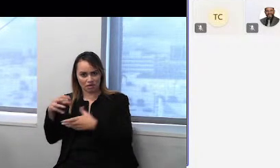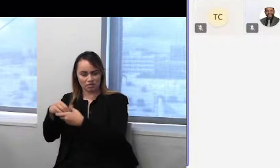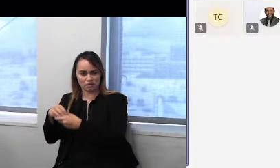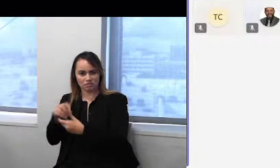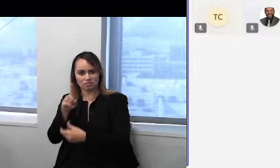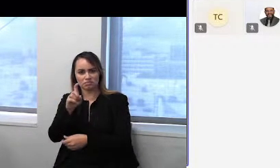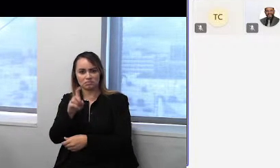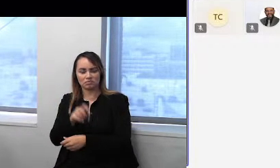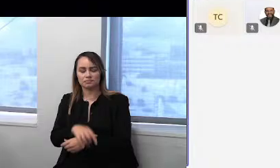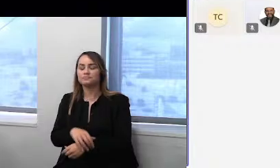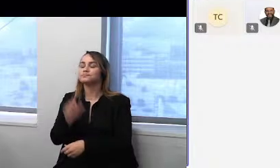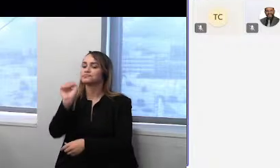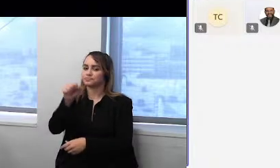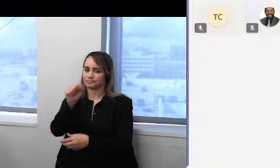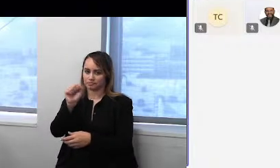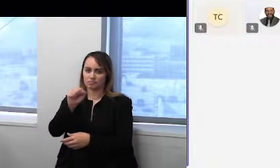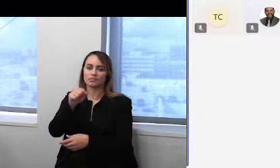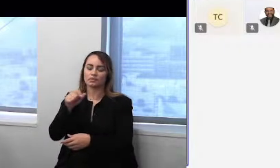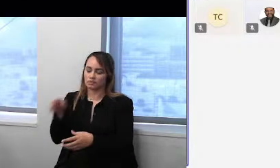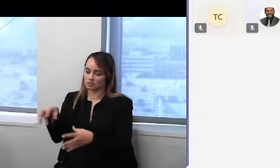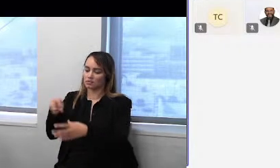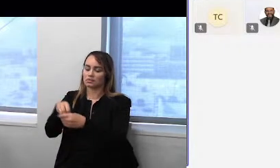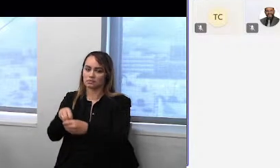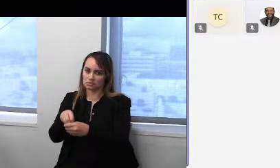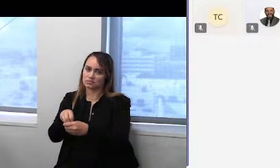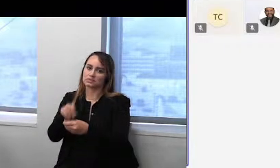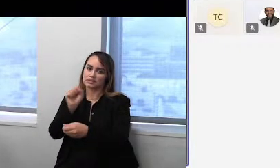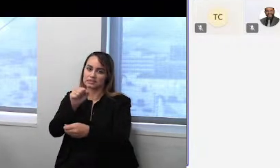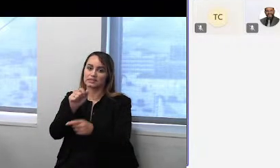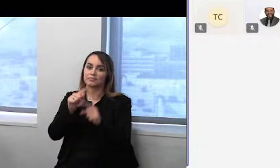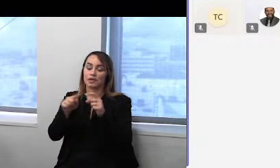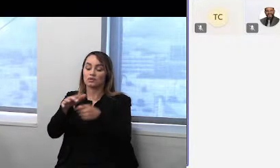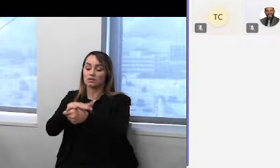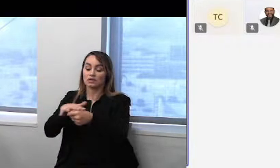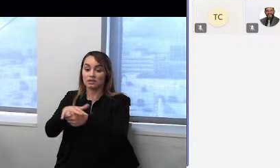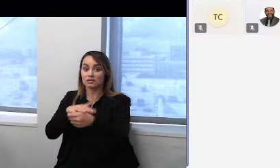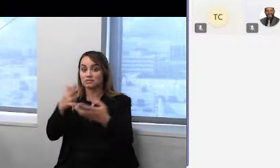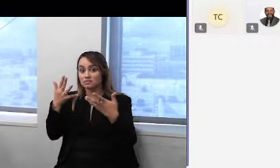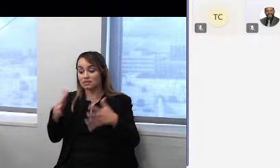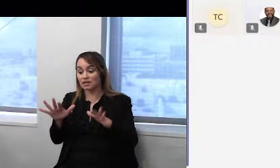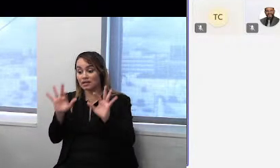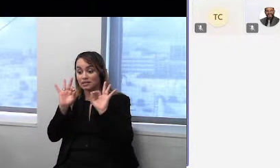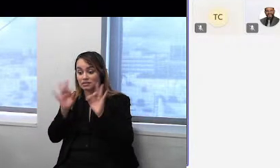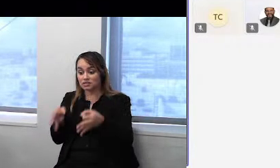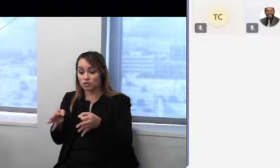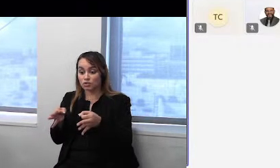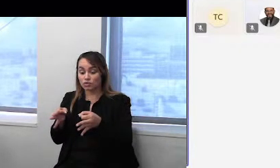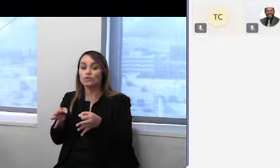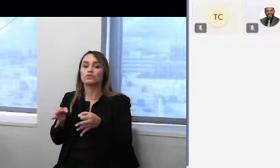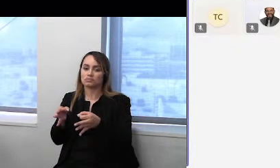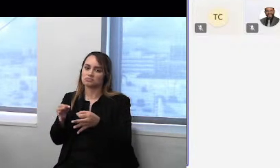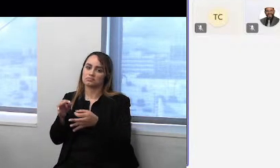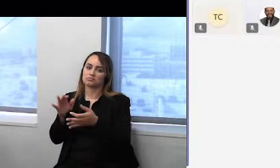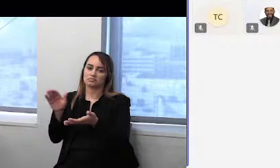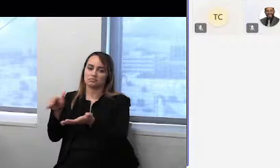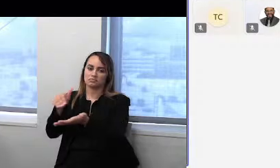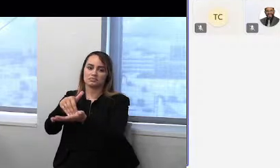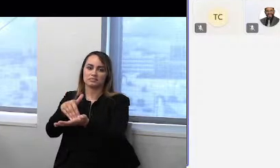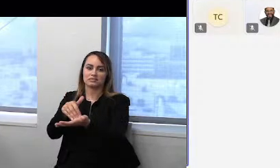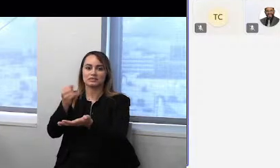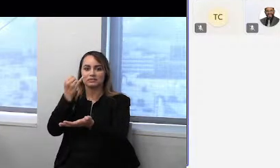yes. So long the location is defined to determine whether or not new facilities are needed.